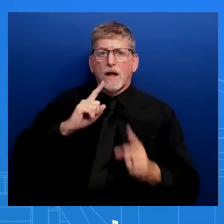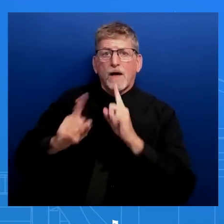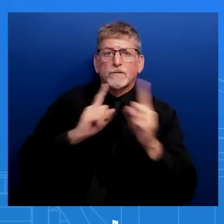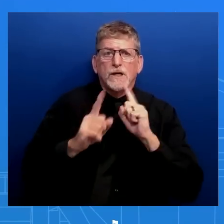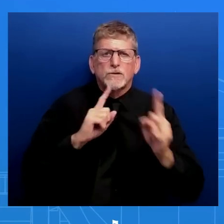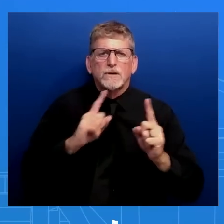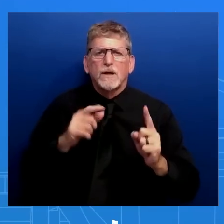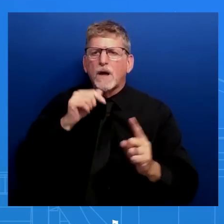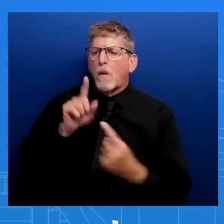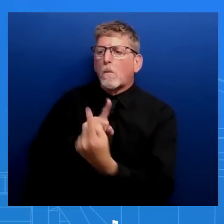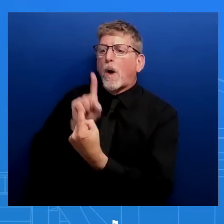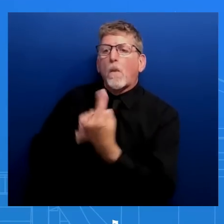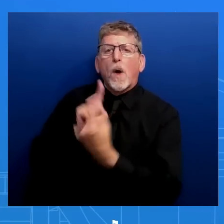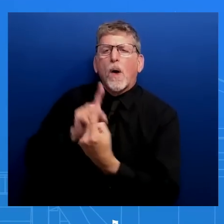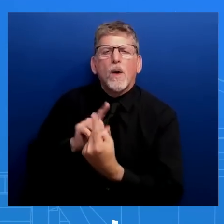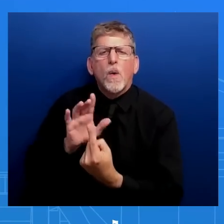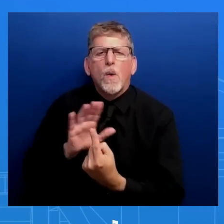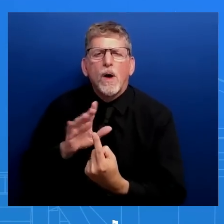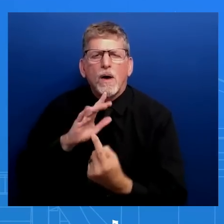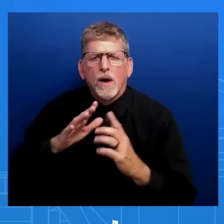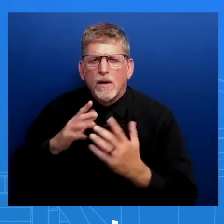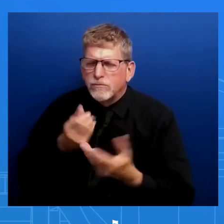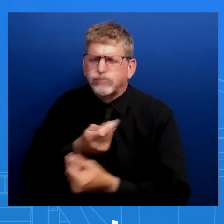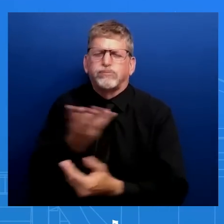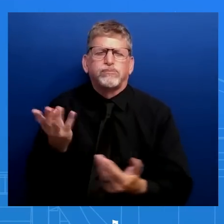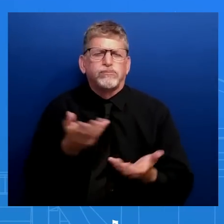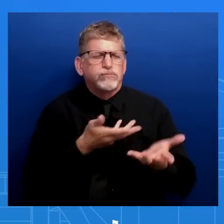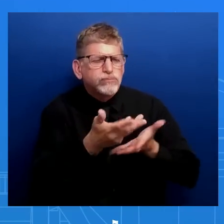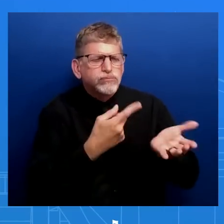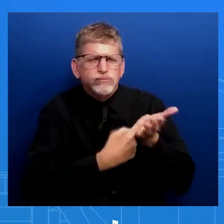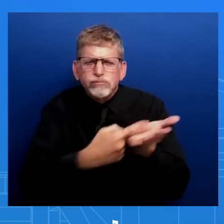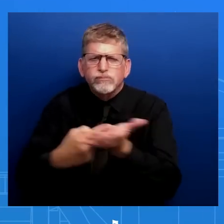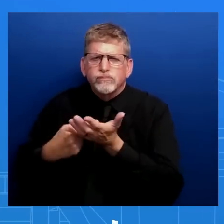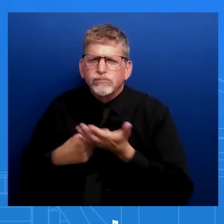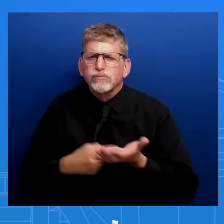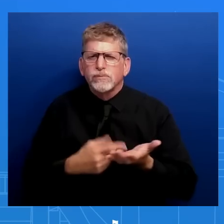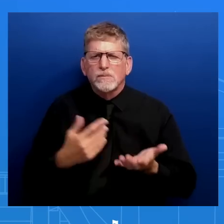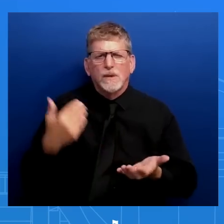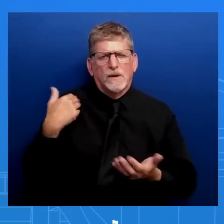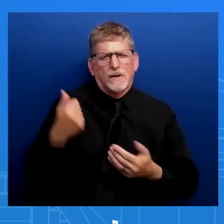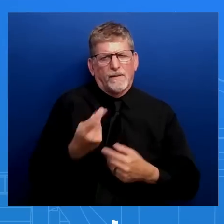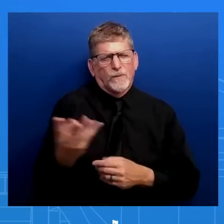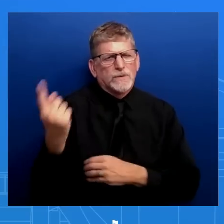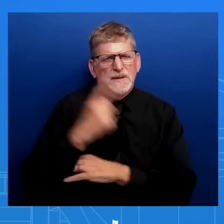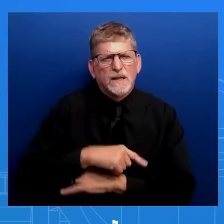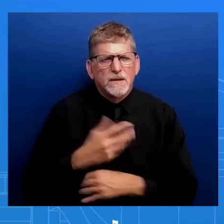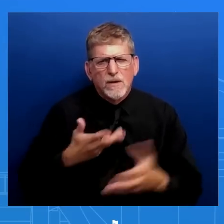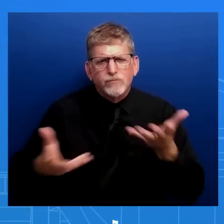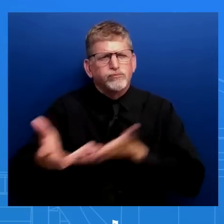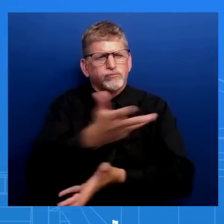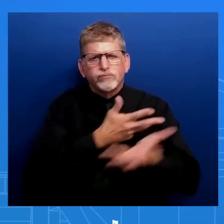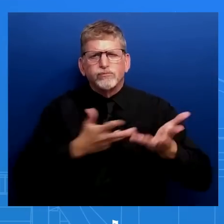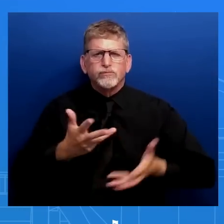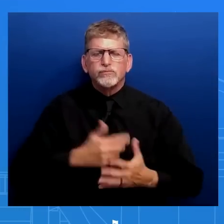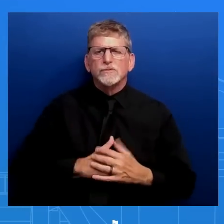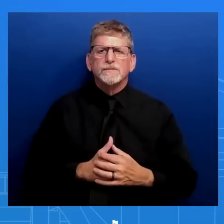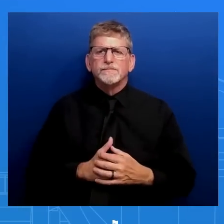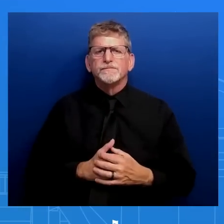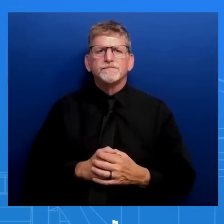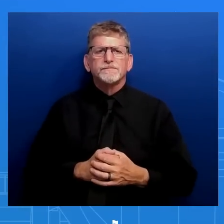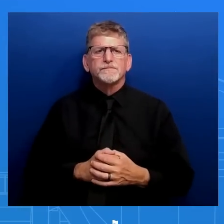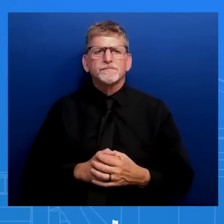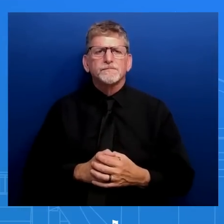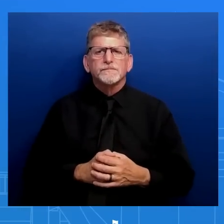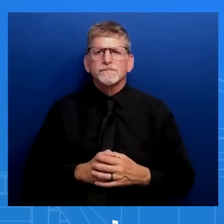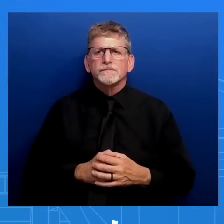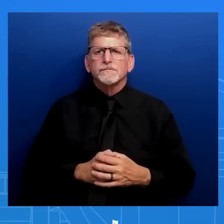over the course of the last couple of days, and you're going to see that continue going forward. And one last one on the conversations with our allies. You had said we were not going